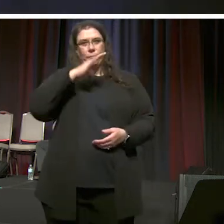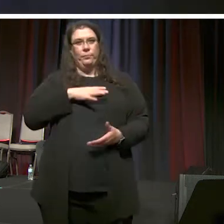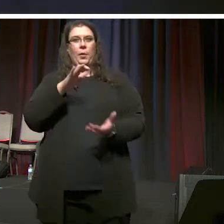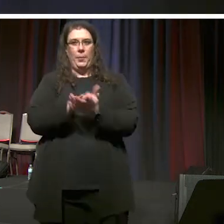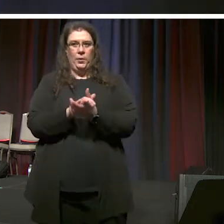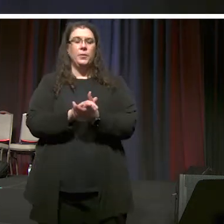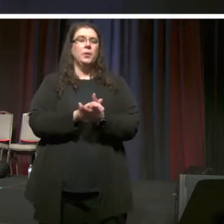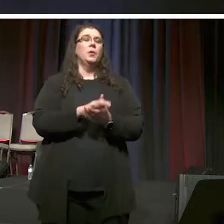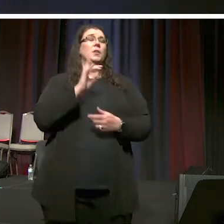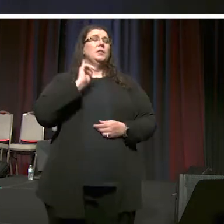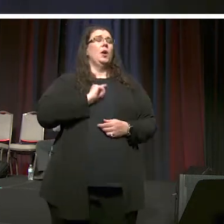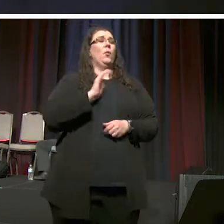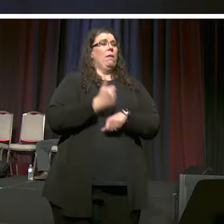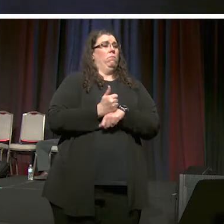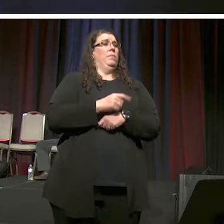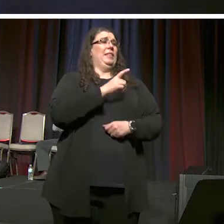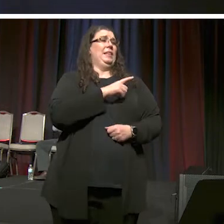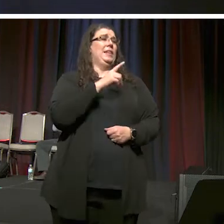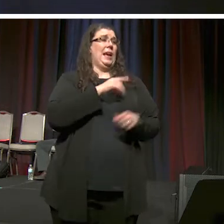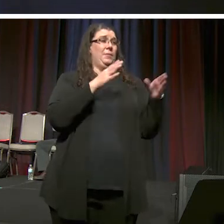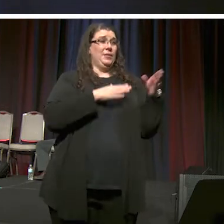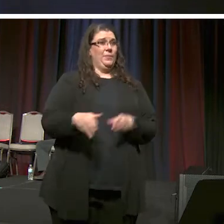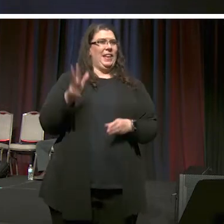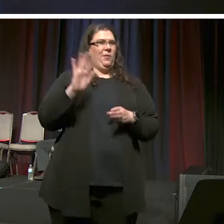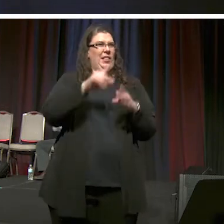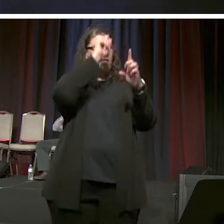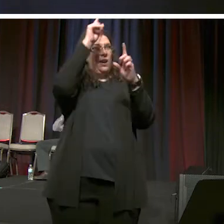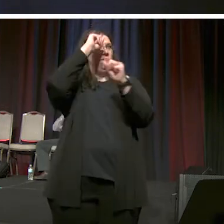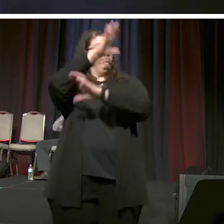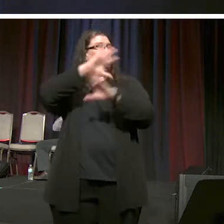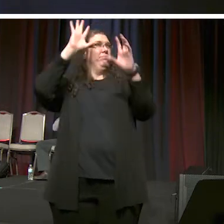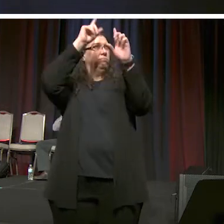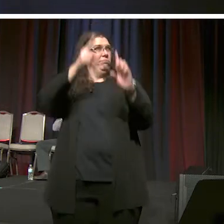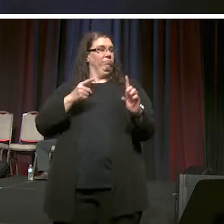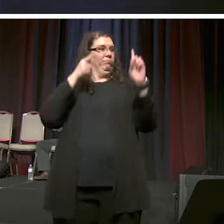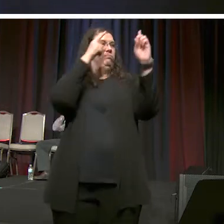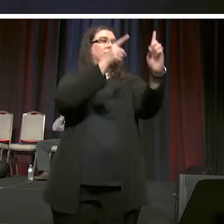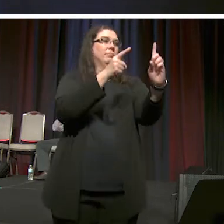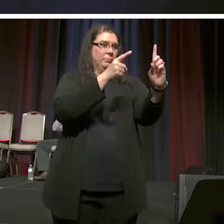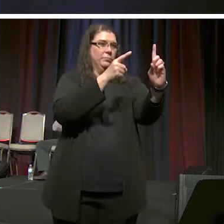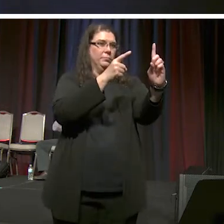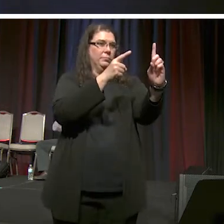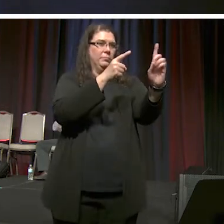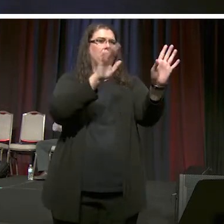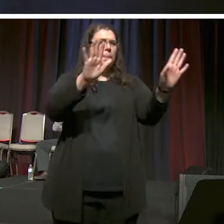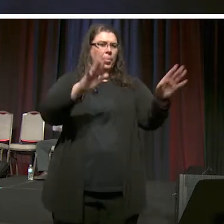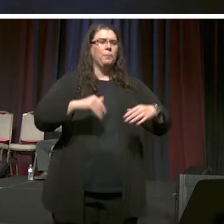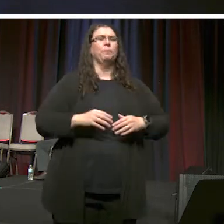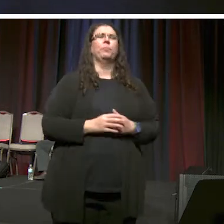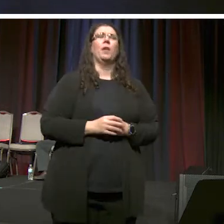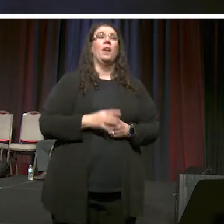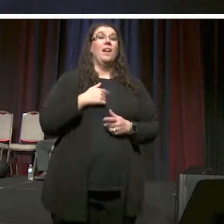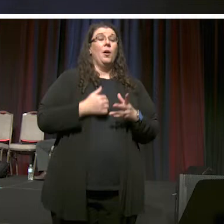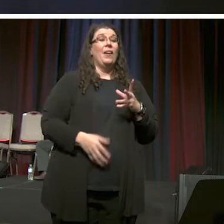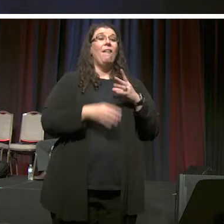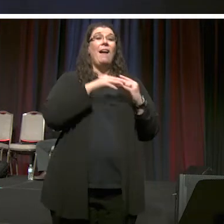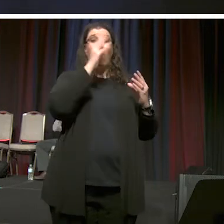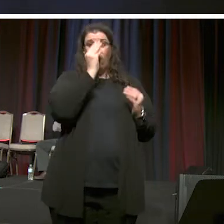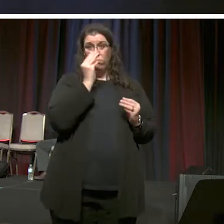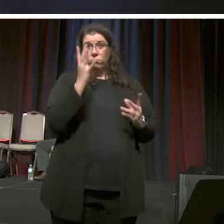together the Indianapolis plan with that purpose in mind. Now, I need to add to you